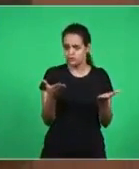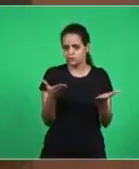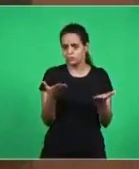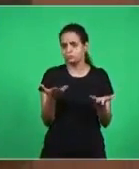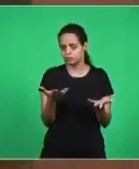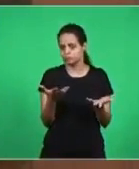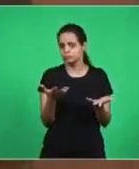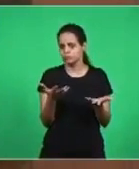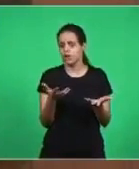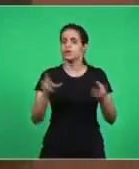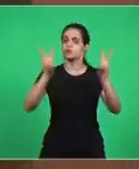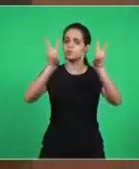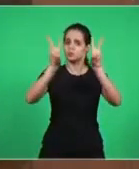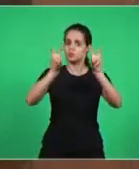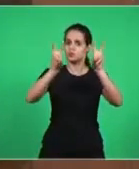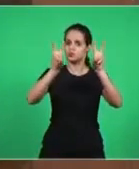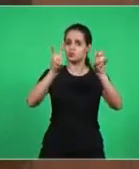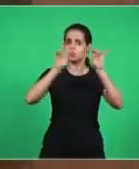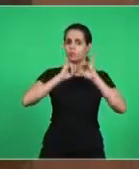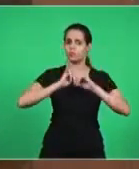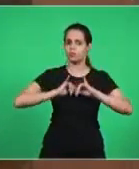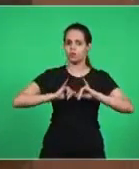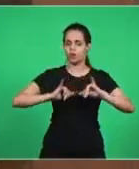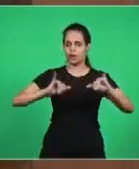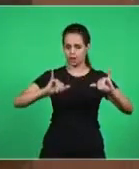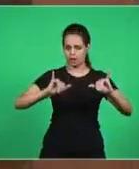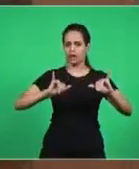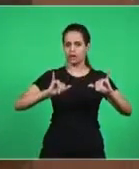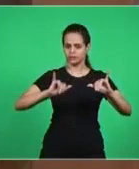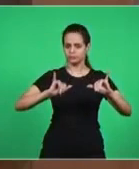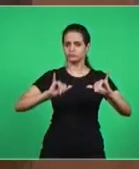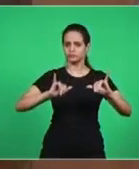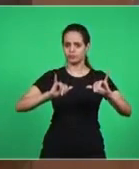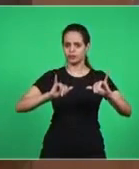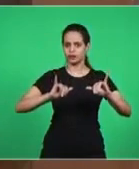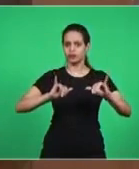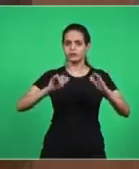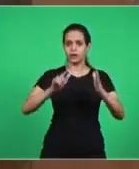a good idea to speak about a topic that is being